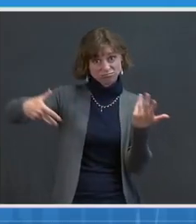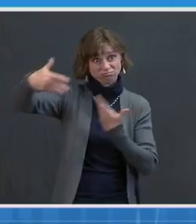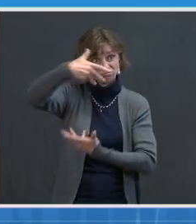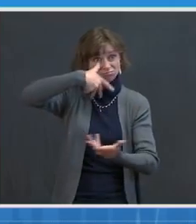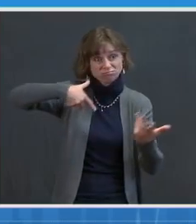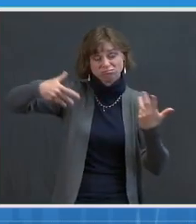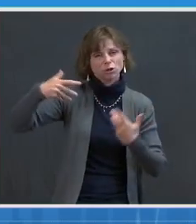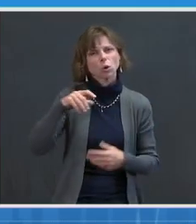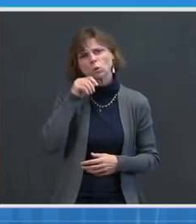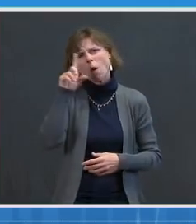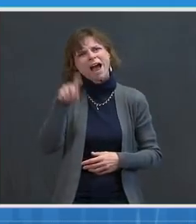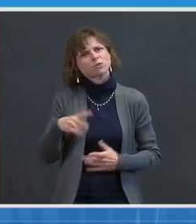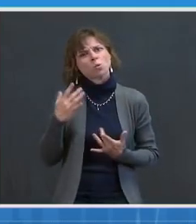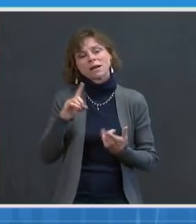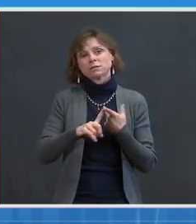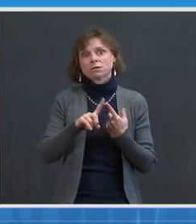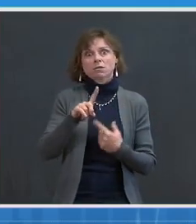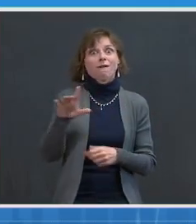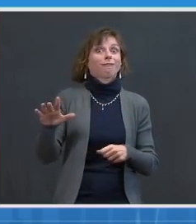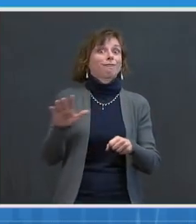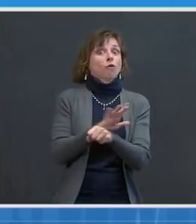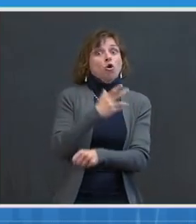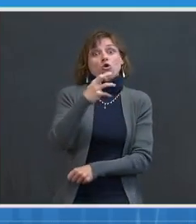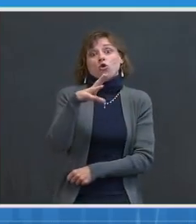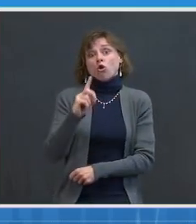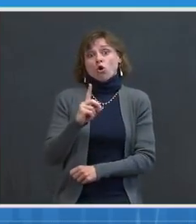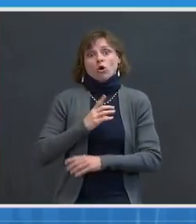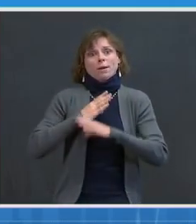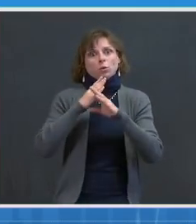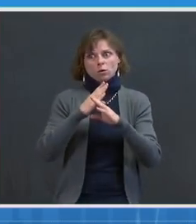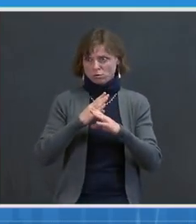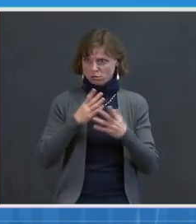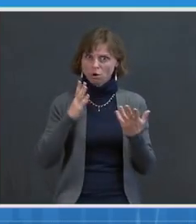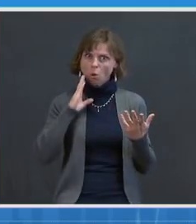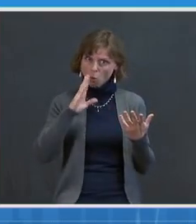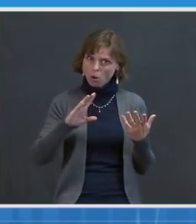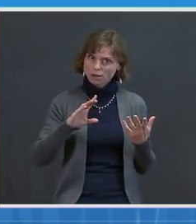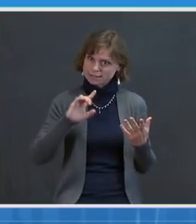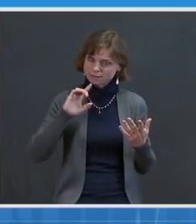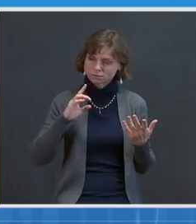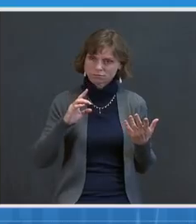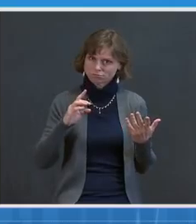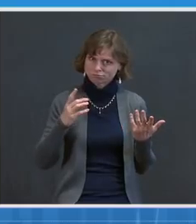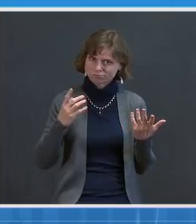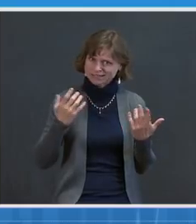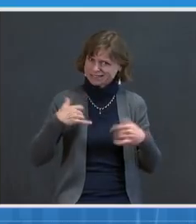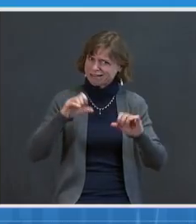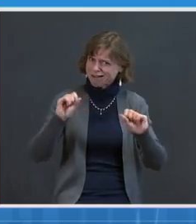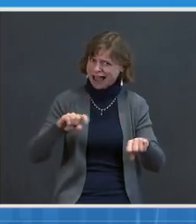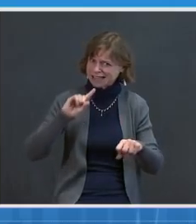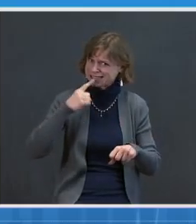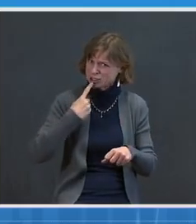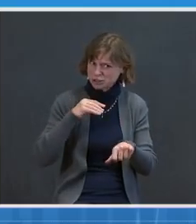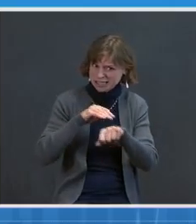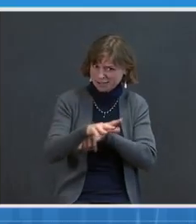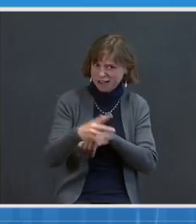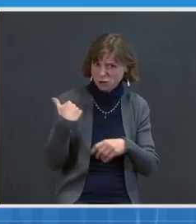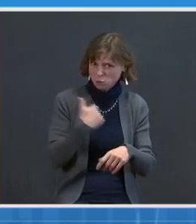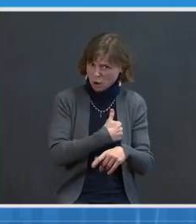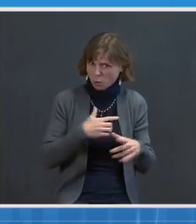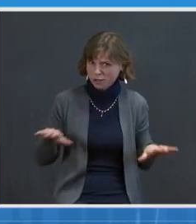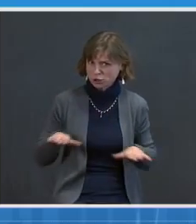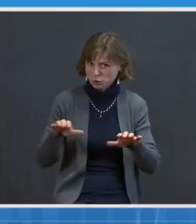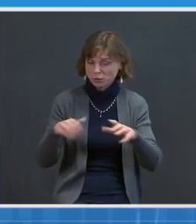full herd immunity to get a really profound effect on what you could do. For example, as Dr. Walensky said,